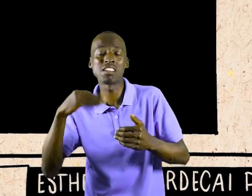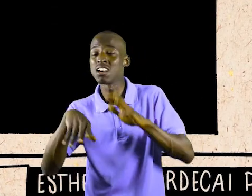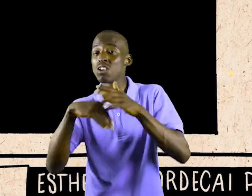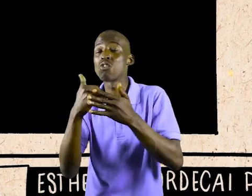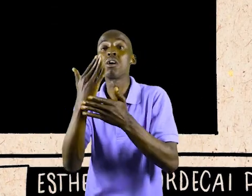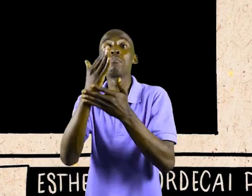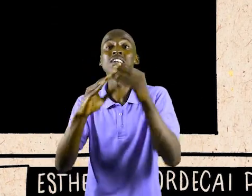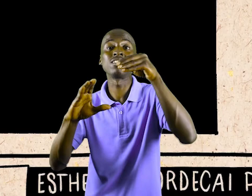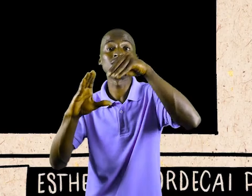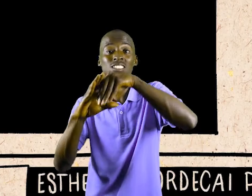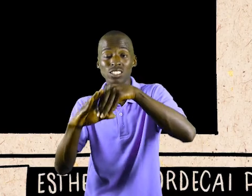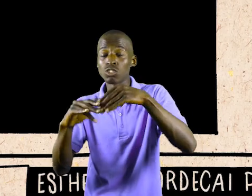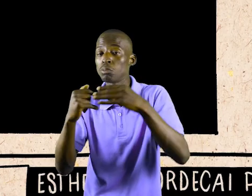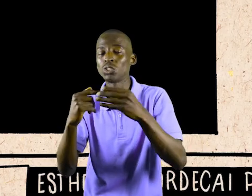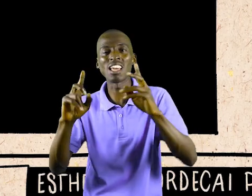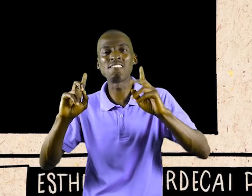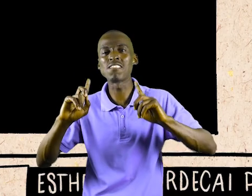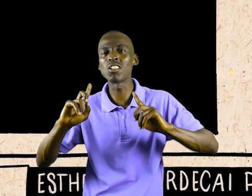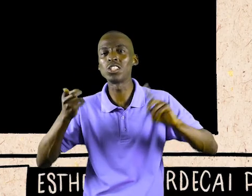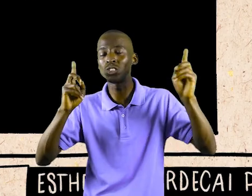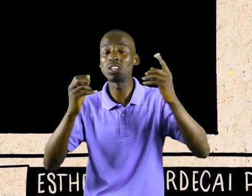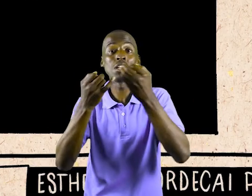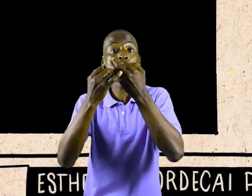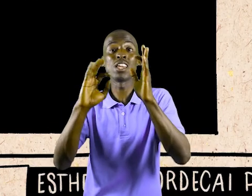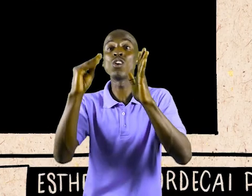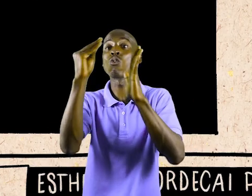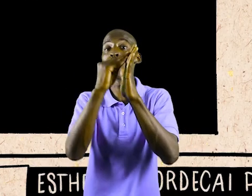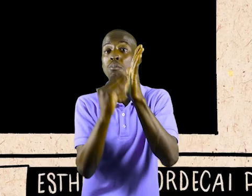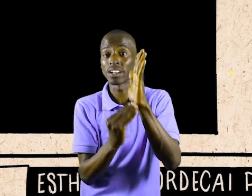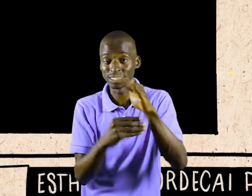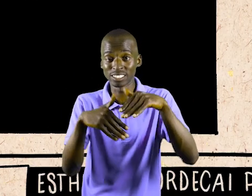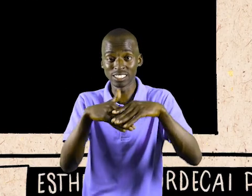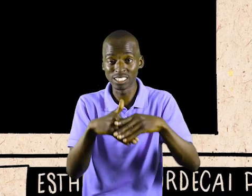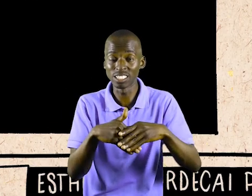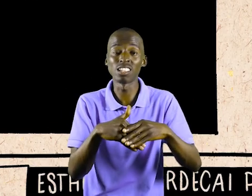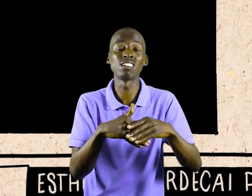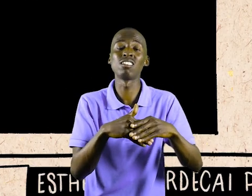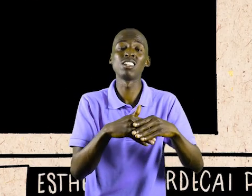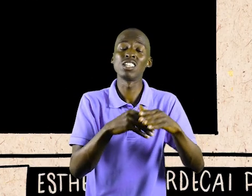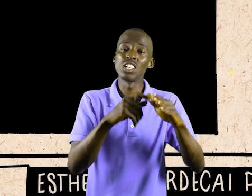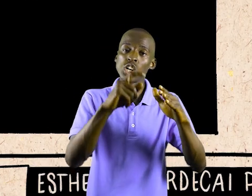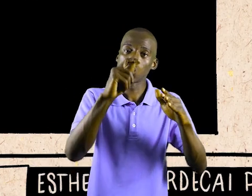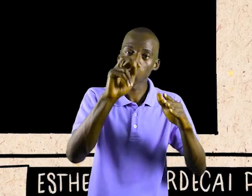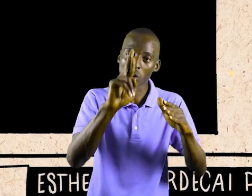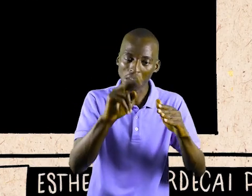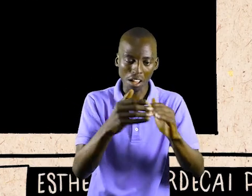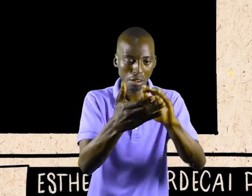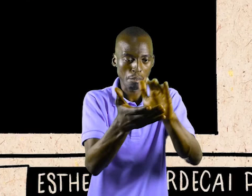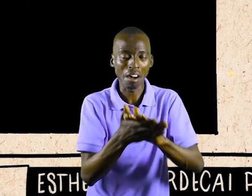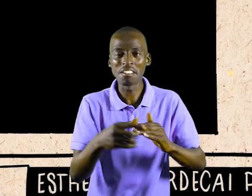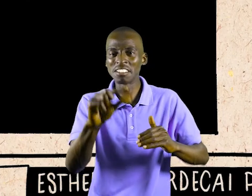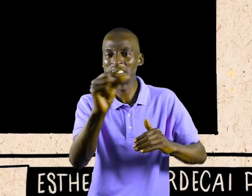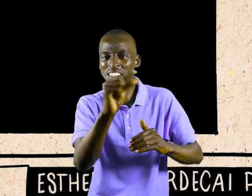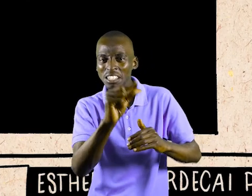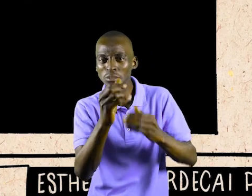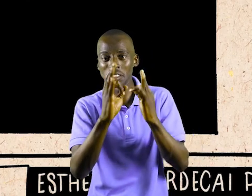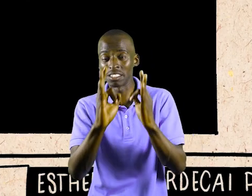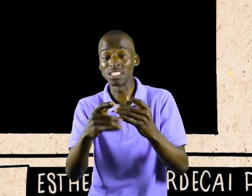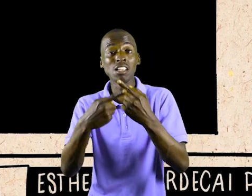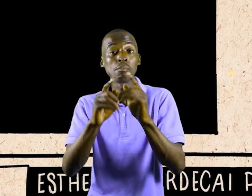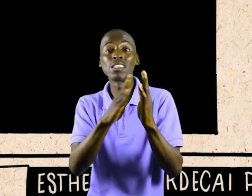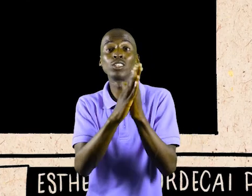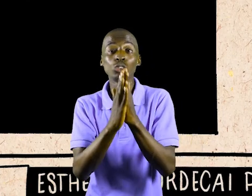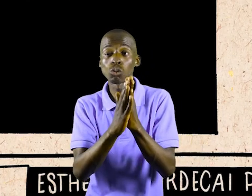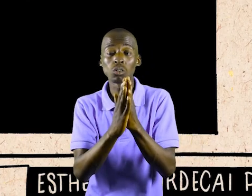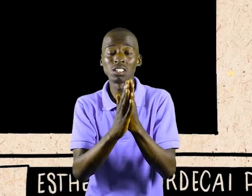part. Not to mention their violation of many commands in the Torah, like marrying Gentiles or eating impure foods. And so the